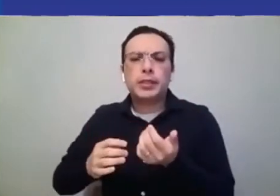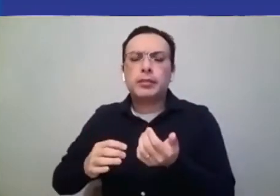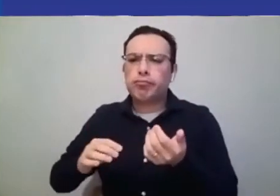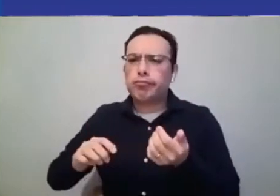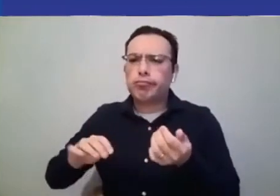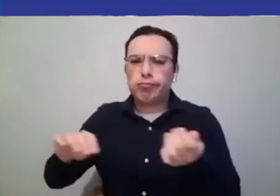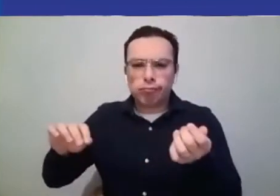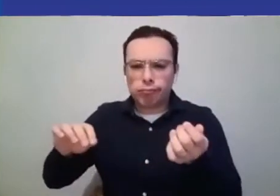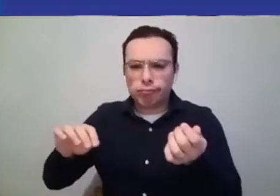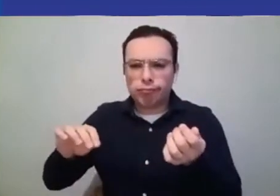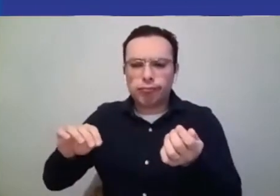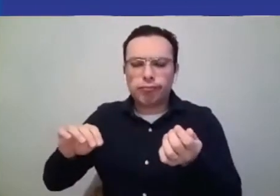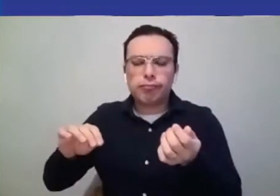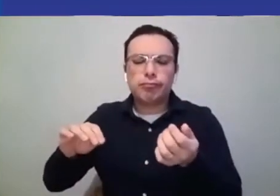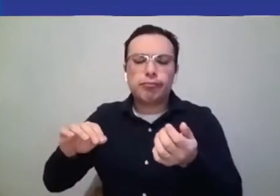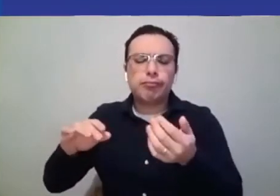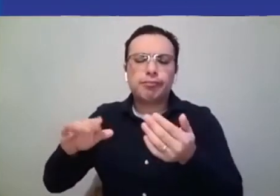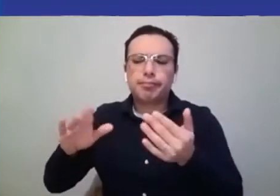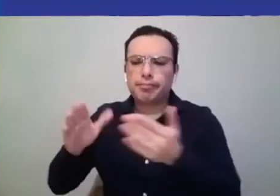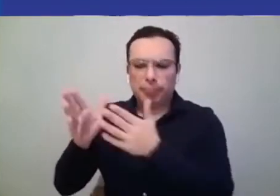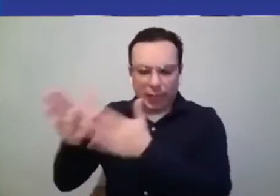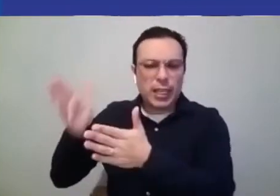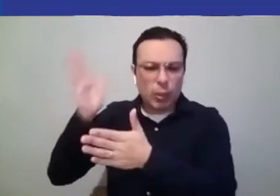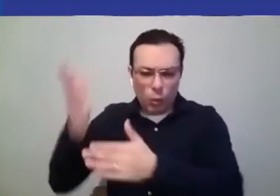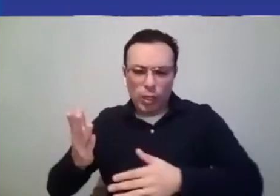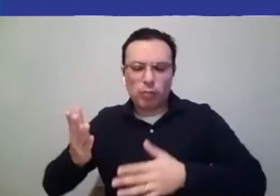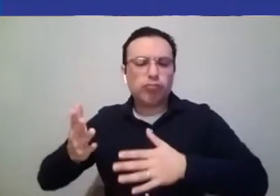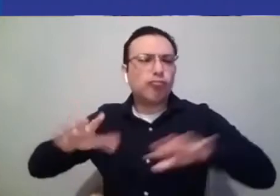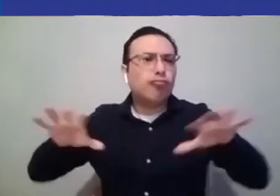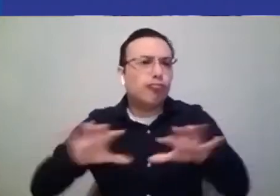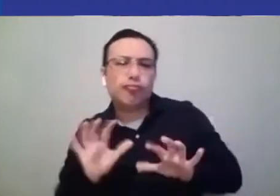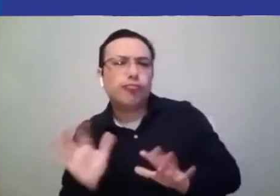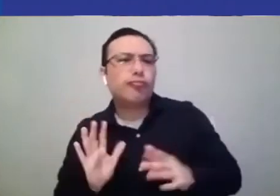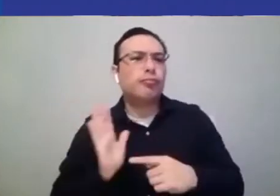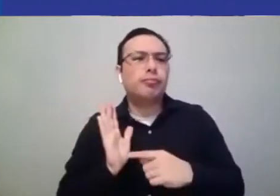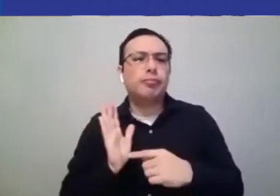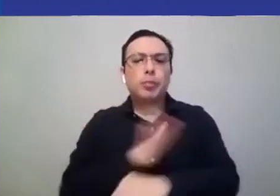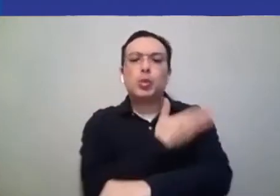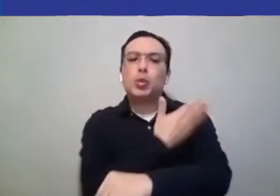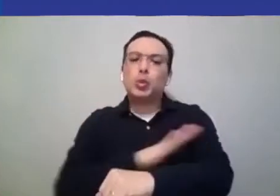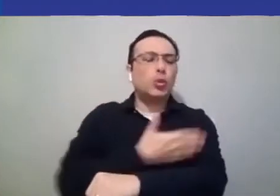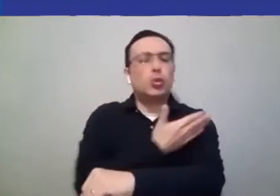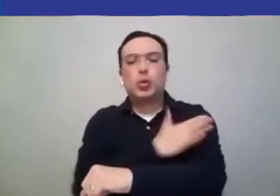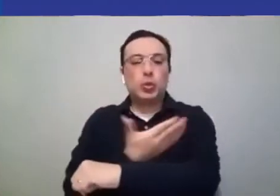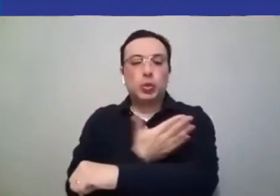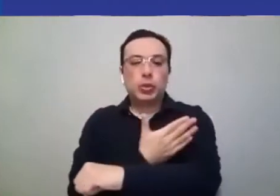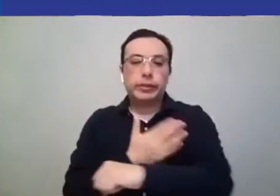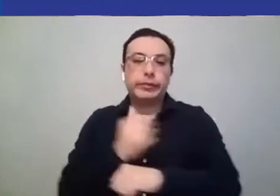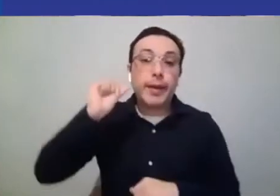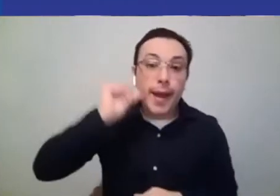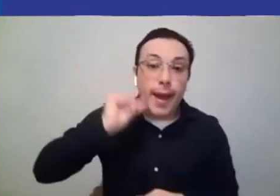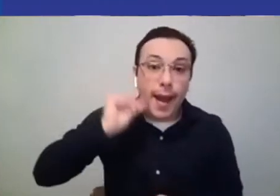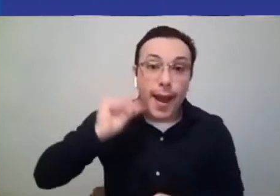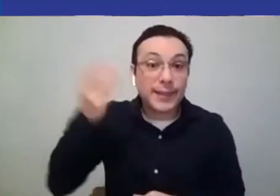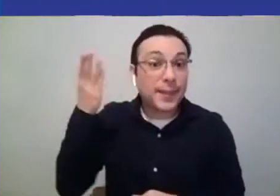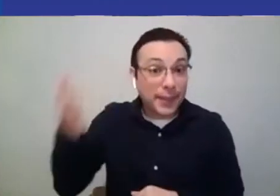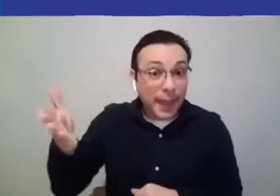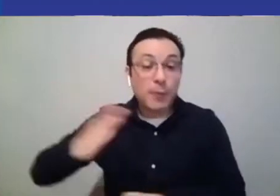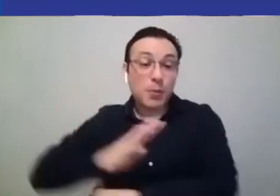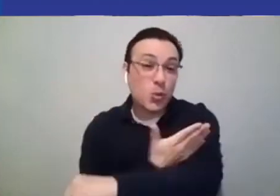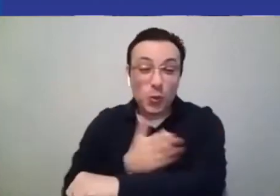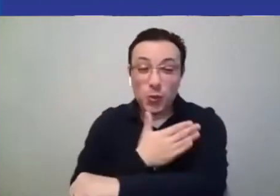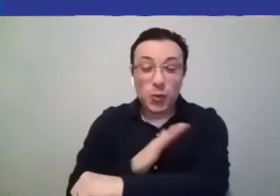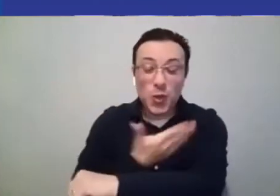know, he would perform, and, you know, some of my uncles and aunties, and it was very much